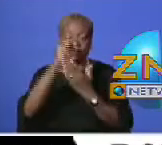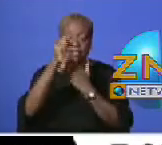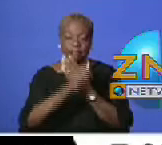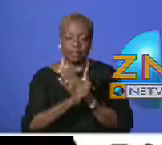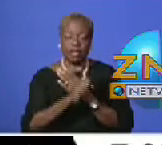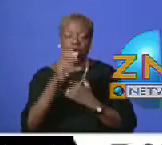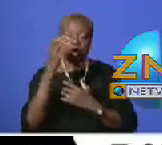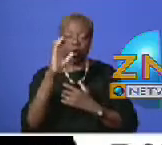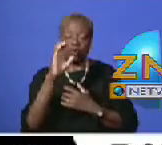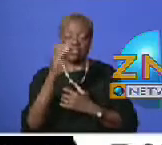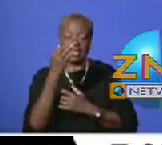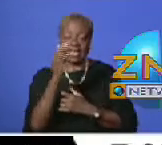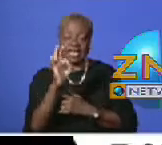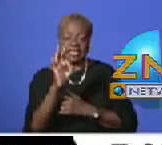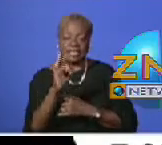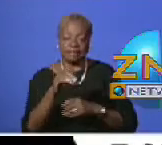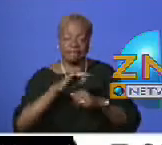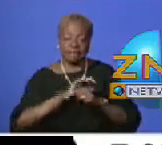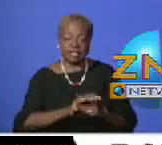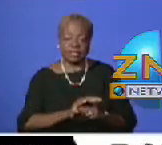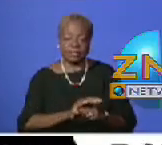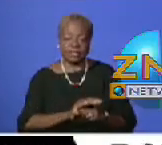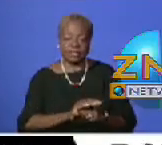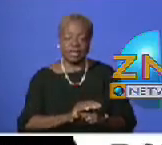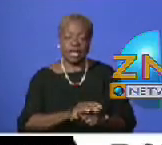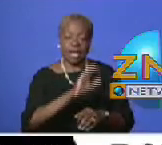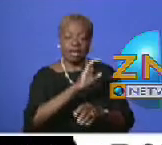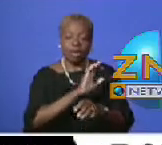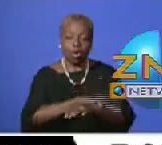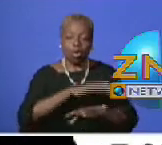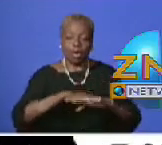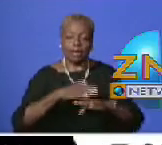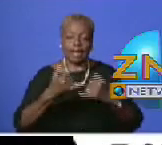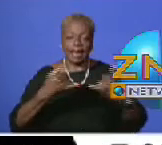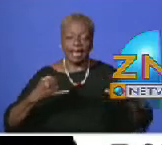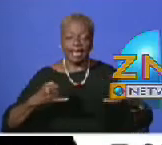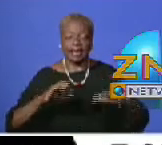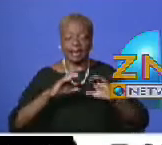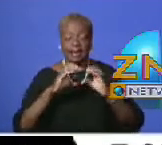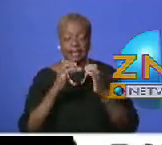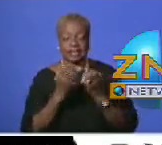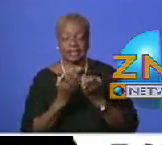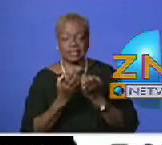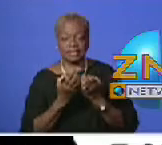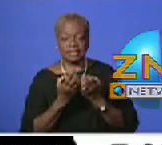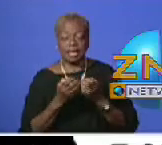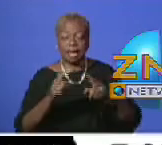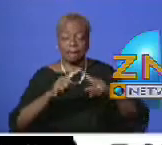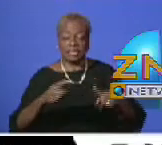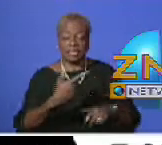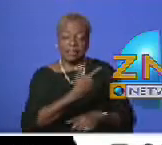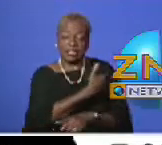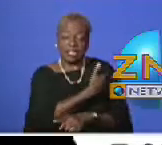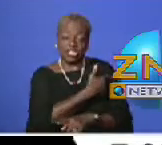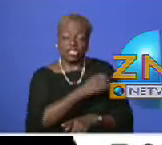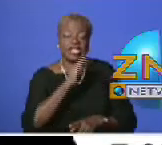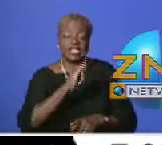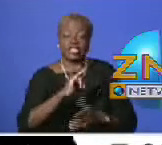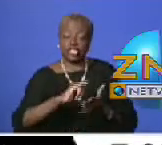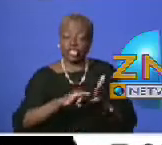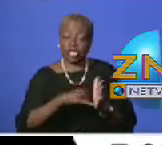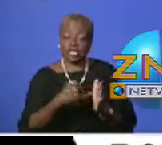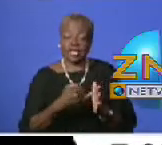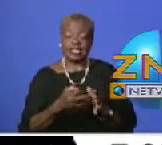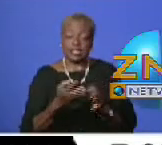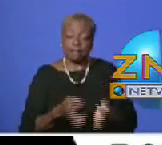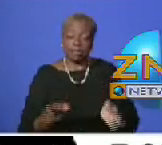now forced them into a virtual setting. But immunizations are just as important as they were before, reminds country representative for